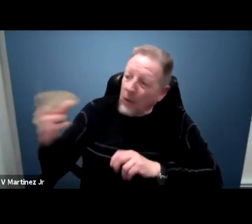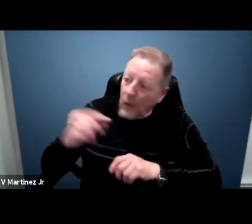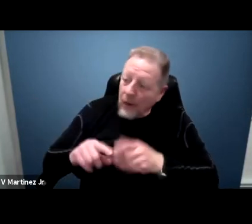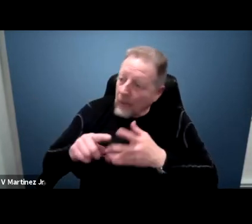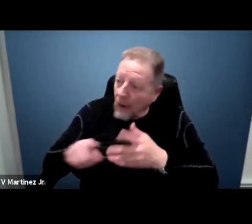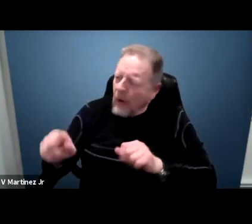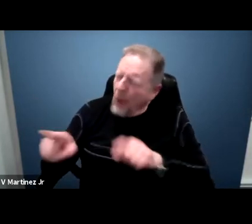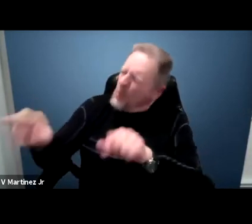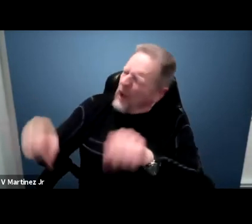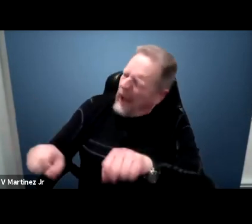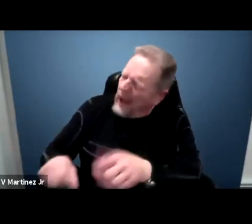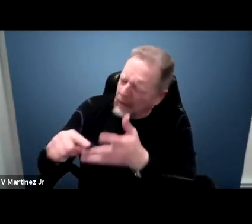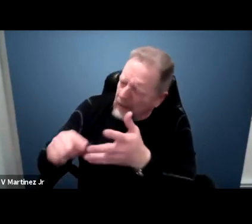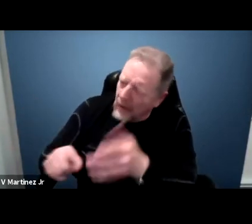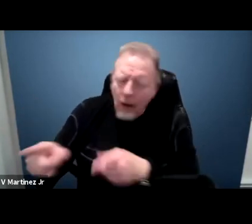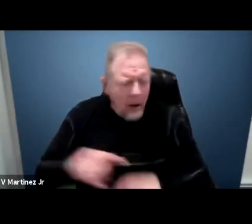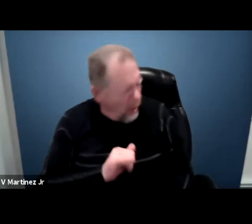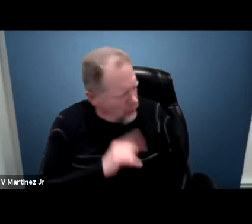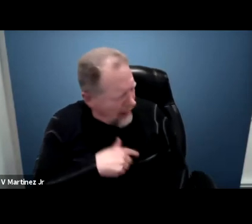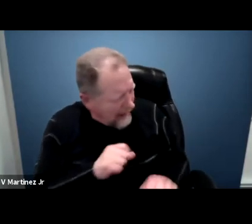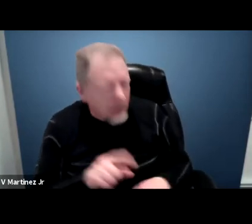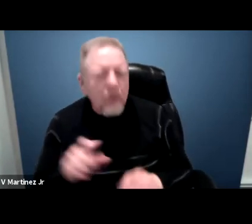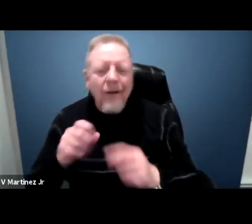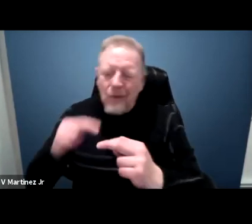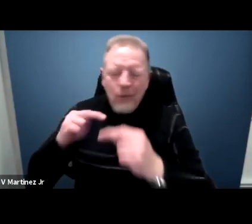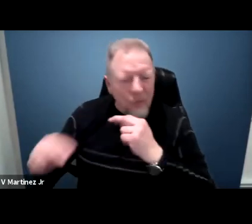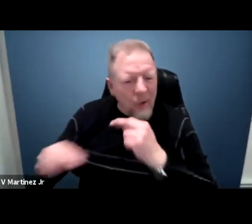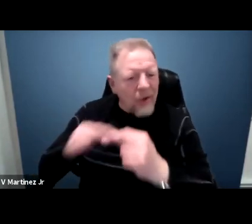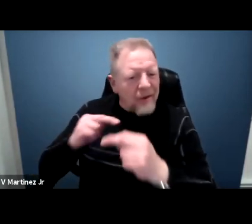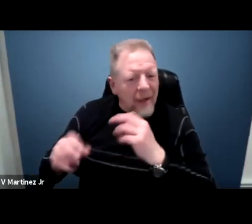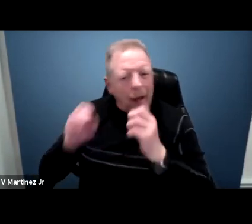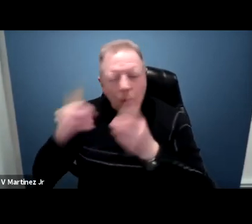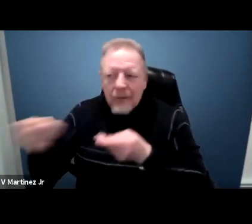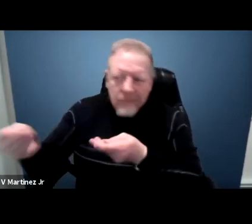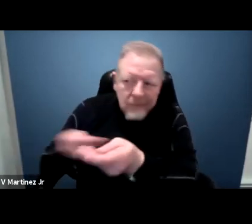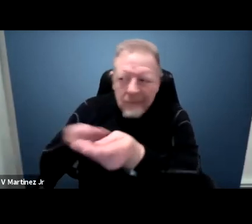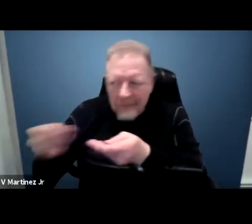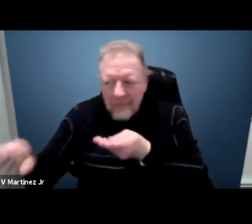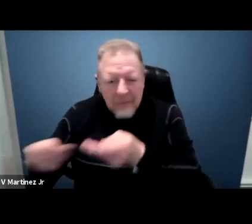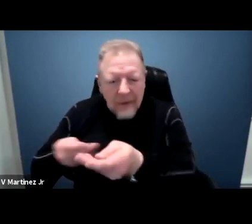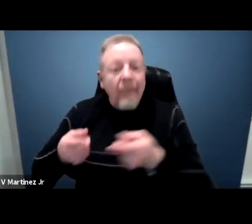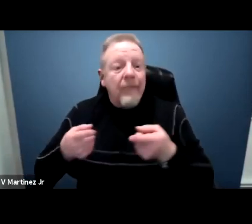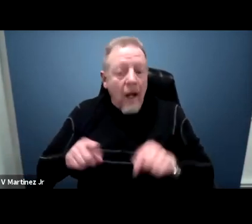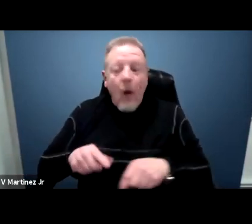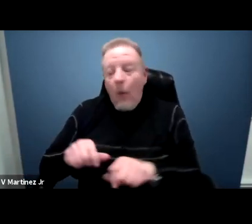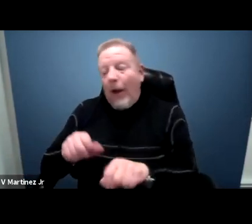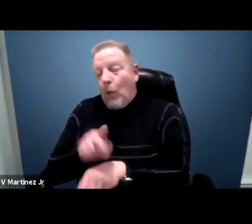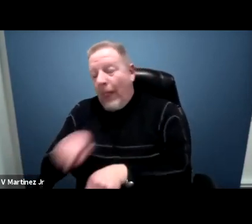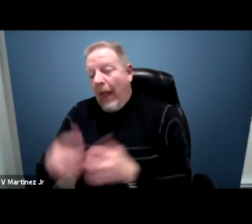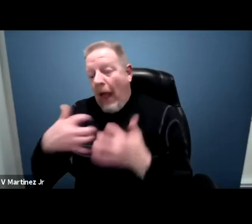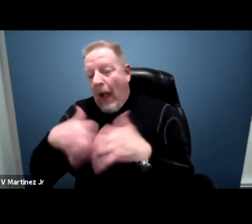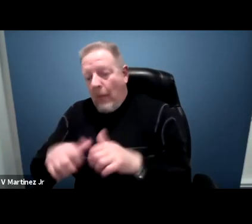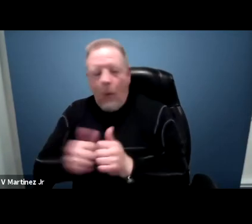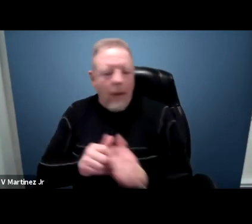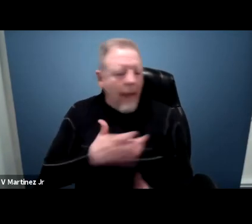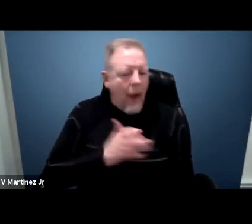out and figure out, can we use this accommodation with our company's